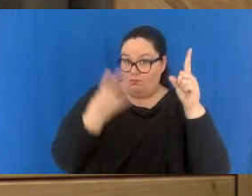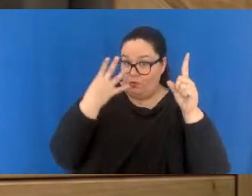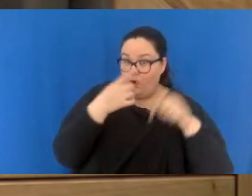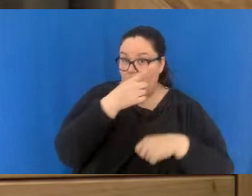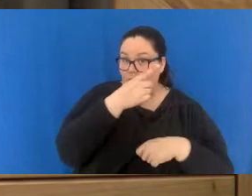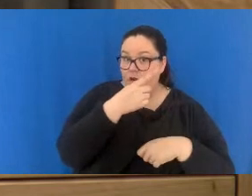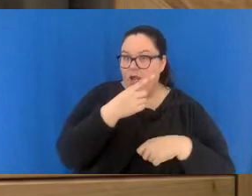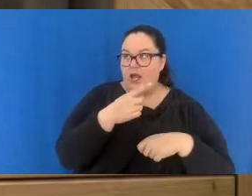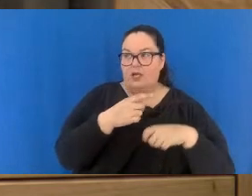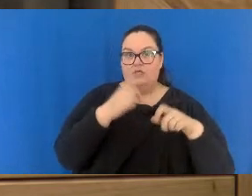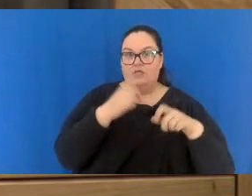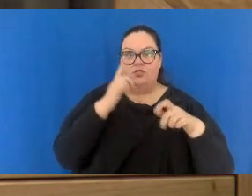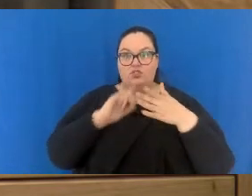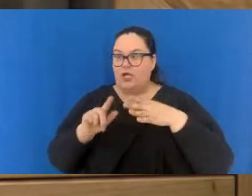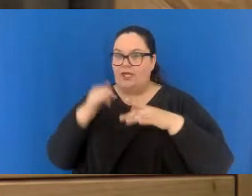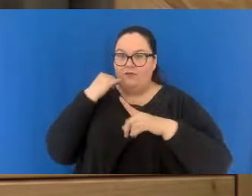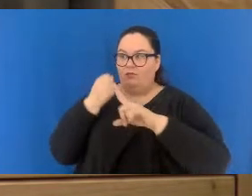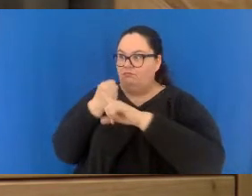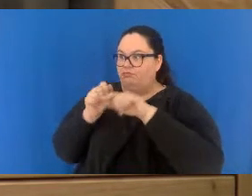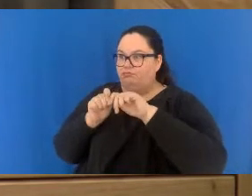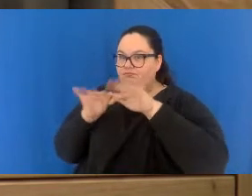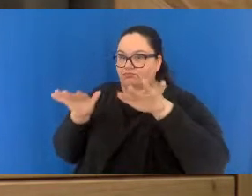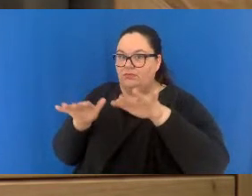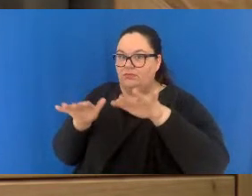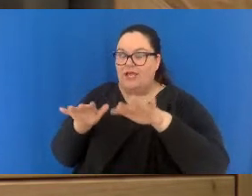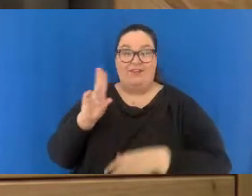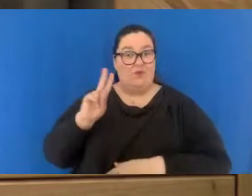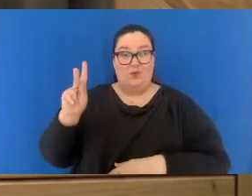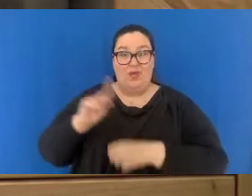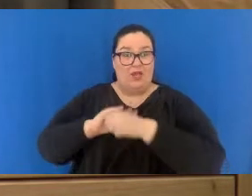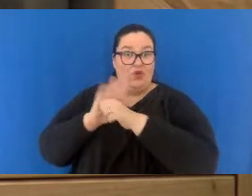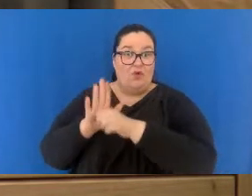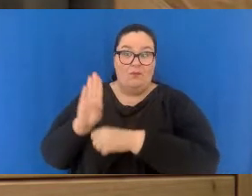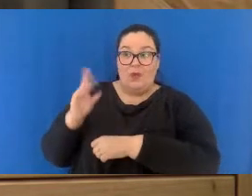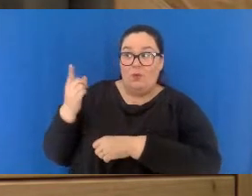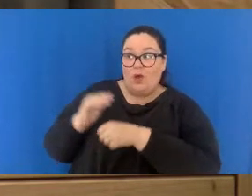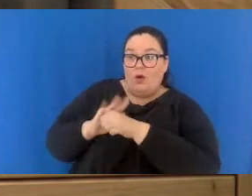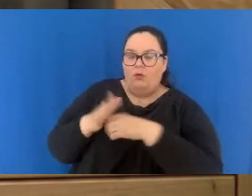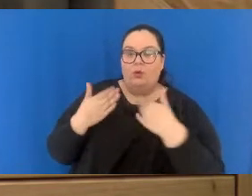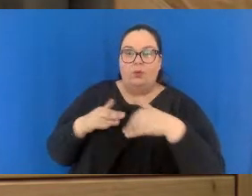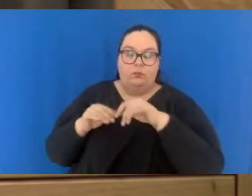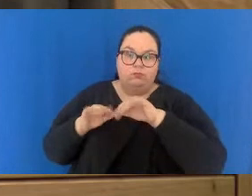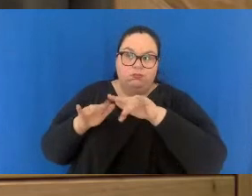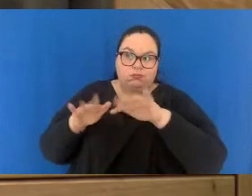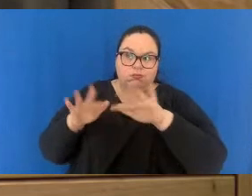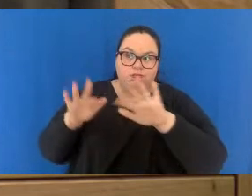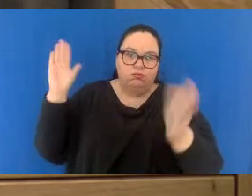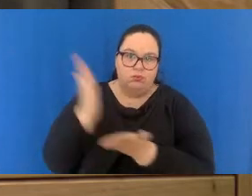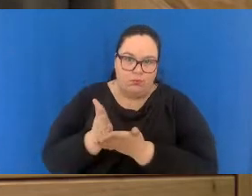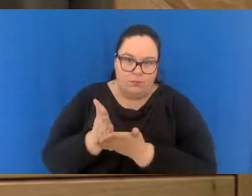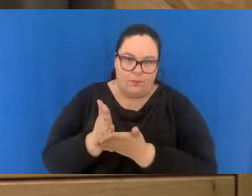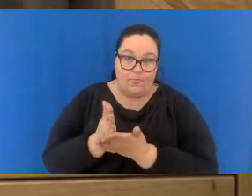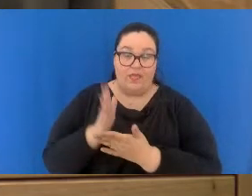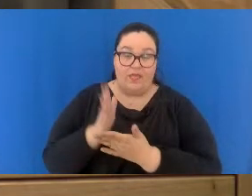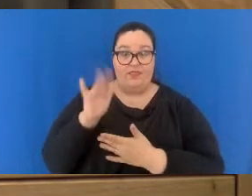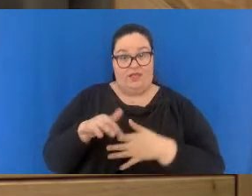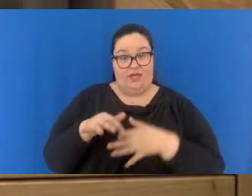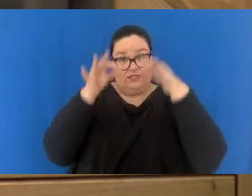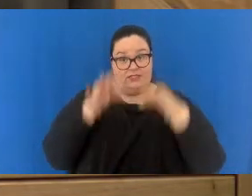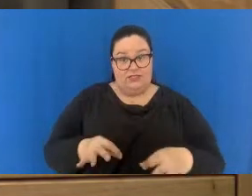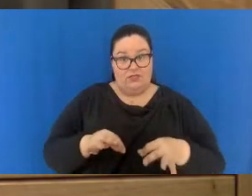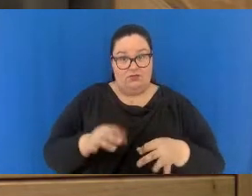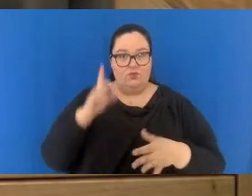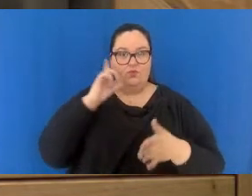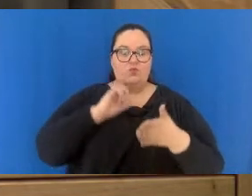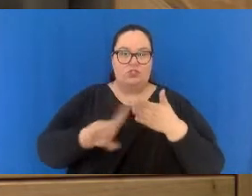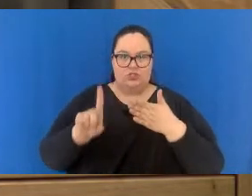outbreaks, particularly those involving the variants, are under control. That decision will be revisited the